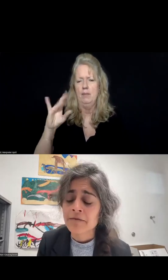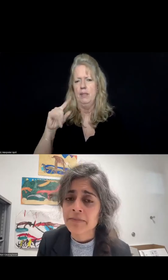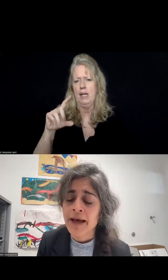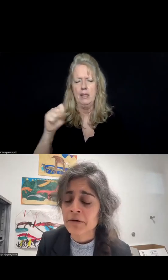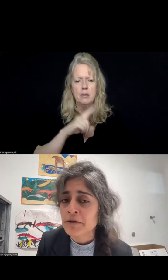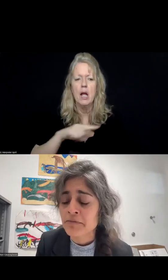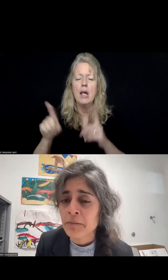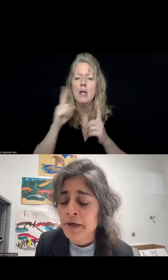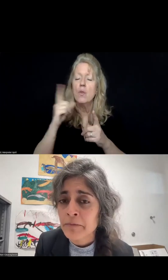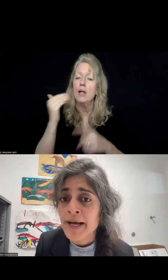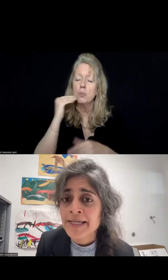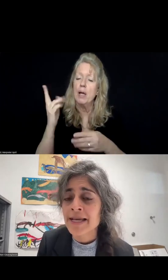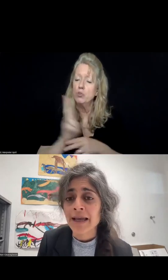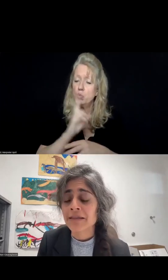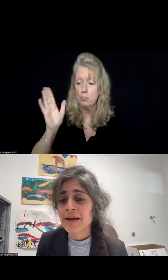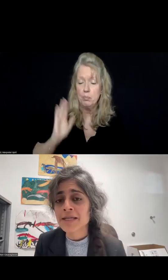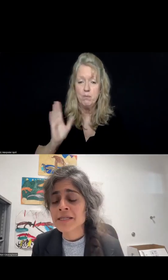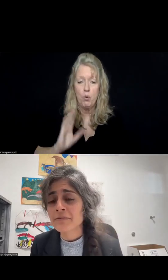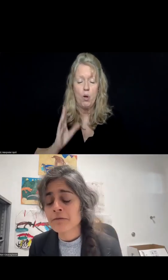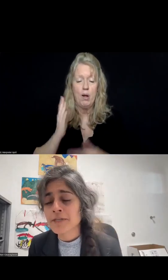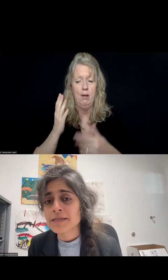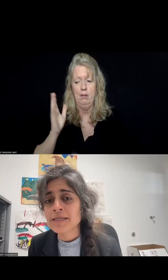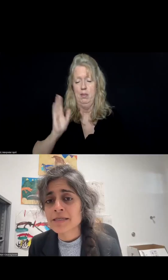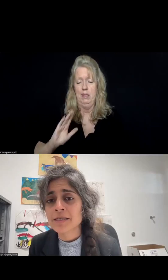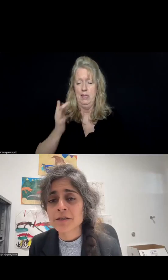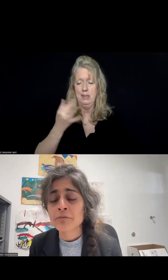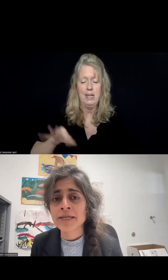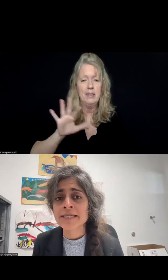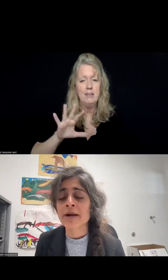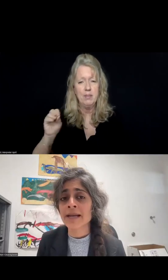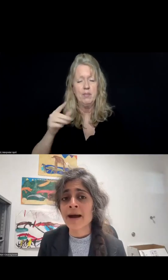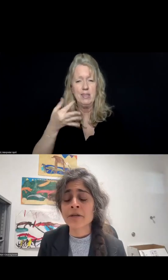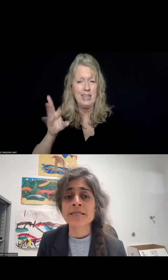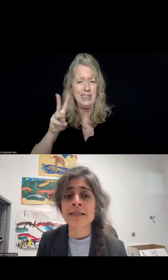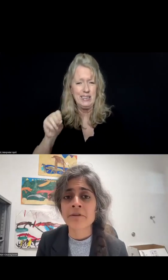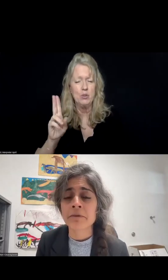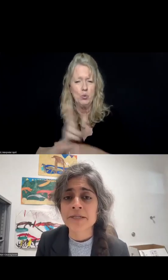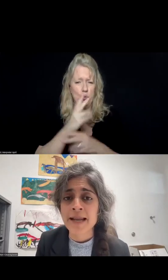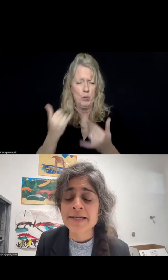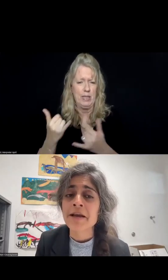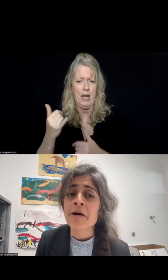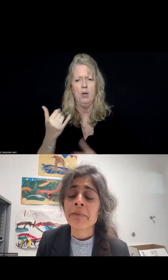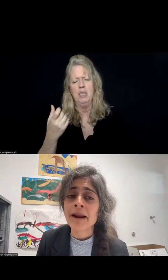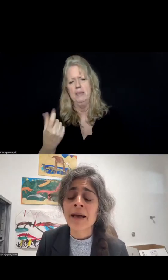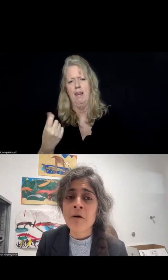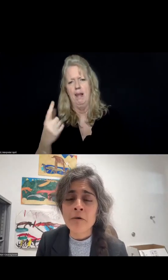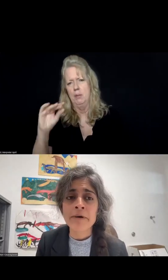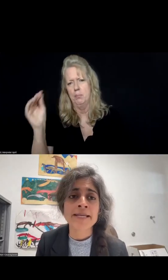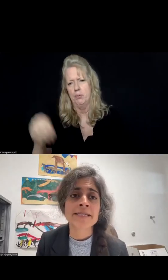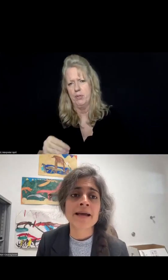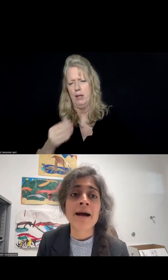prevalence of tobacco use from what it was in the 1950s and 60s to what it is right now, which is 11%. But